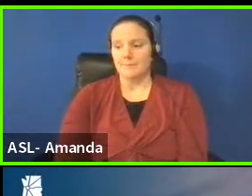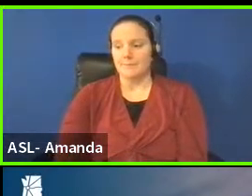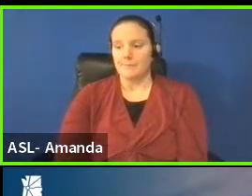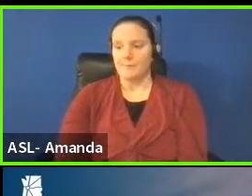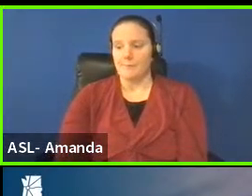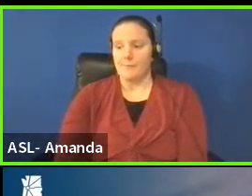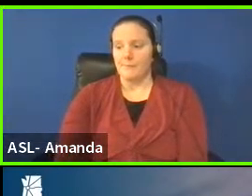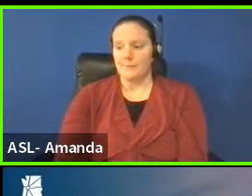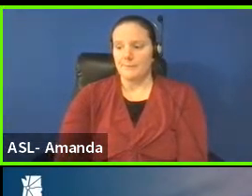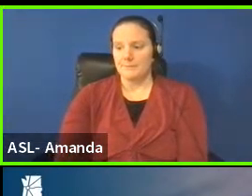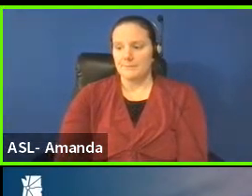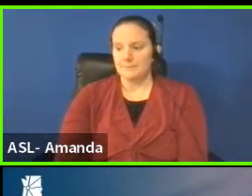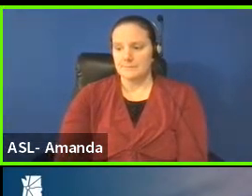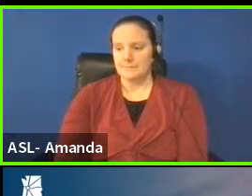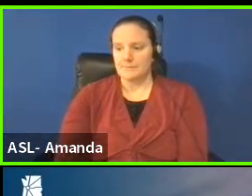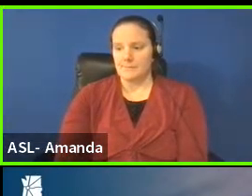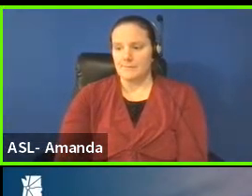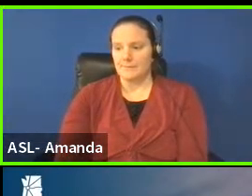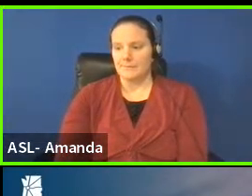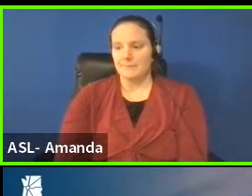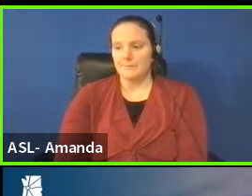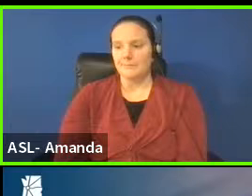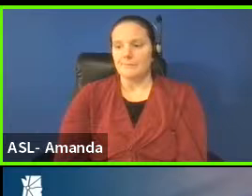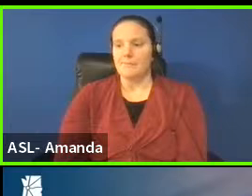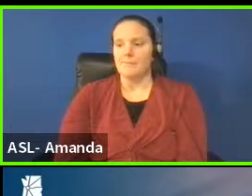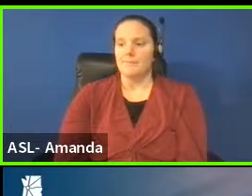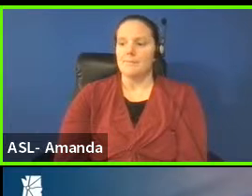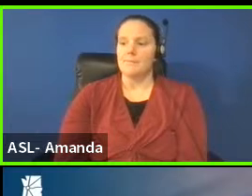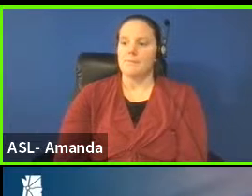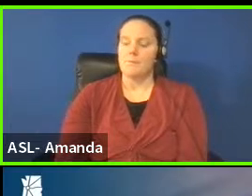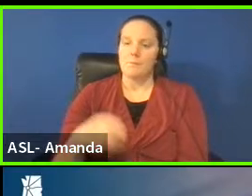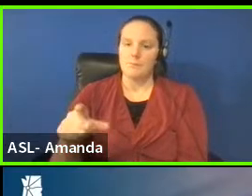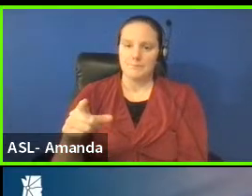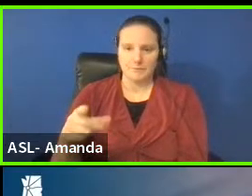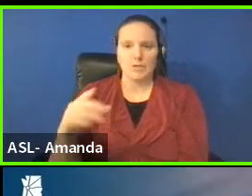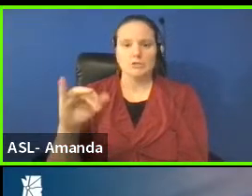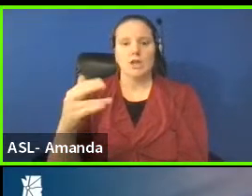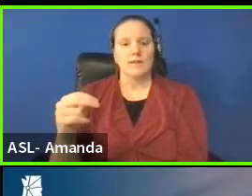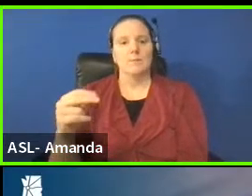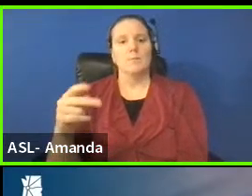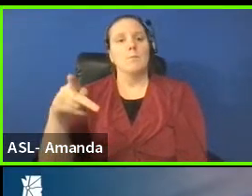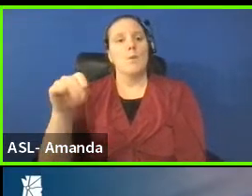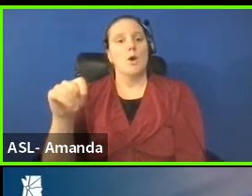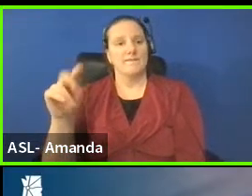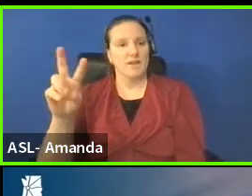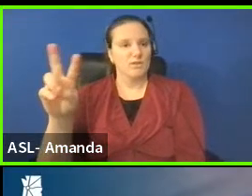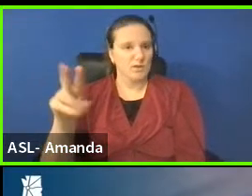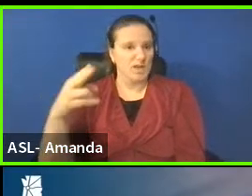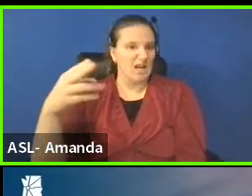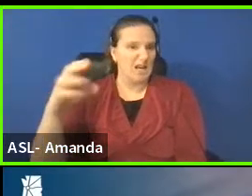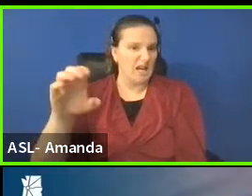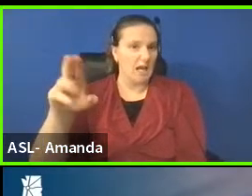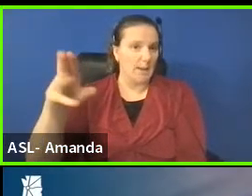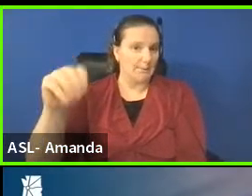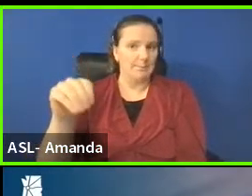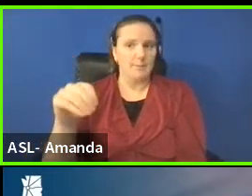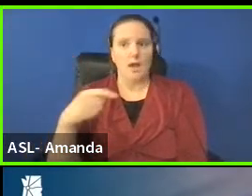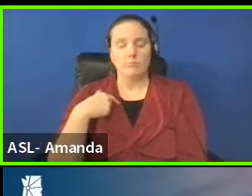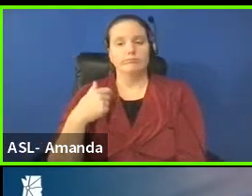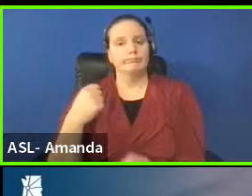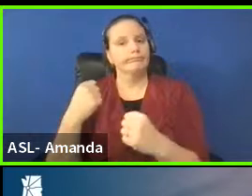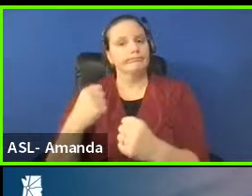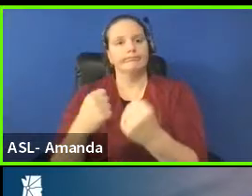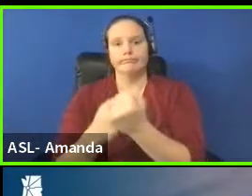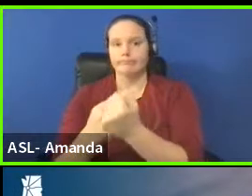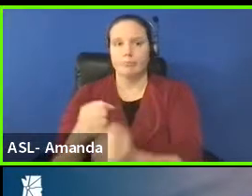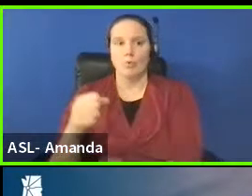Yeah, hi, Jonathan Eater with the Port of Vancouver, he, him. And I am a big fan of the Wallowas